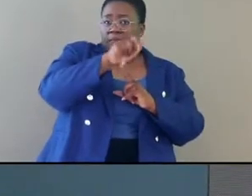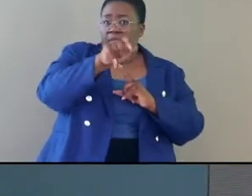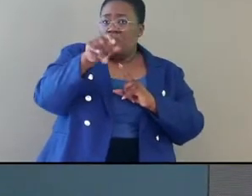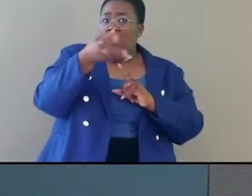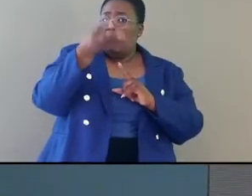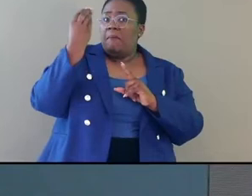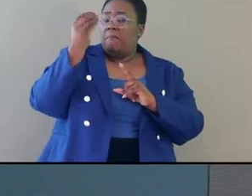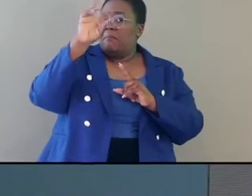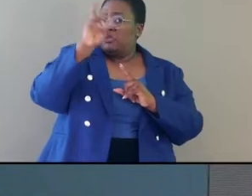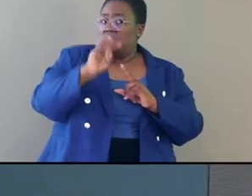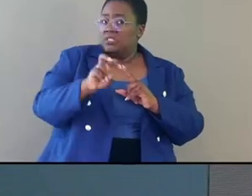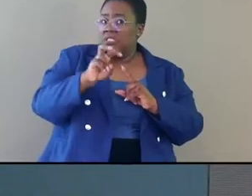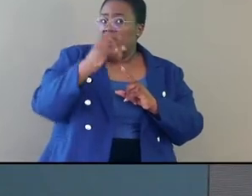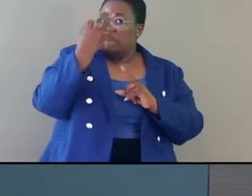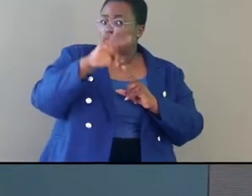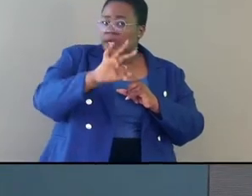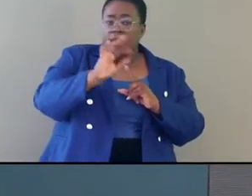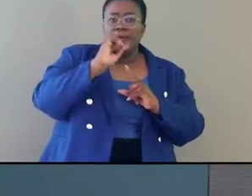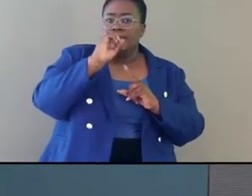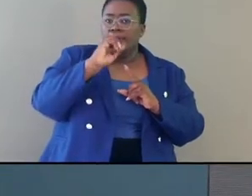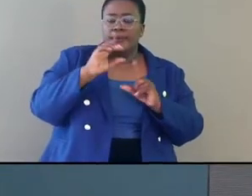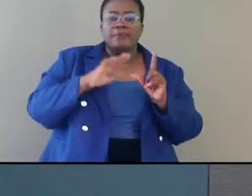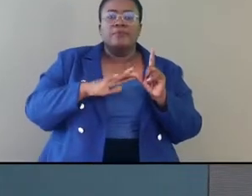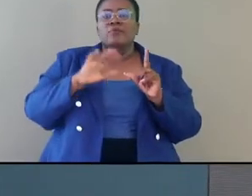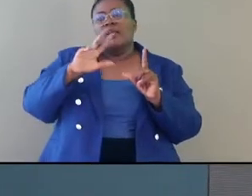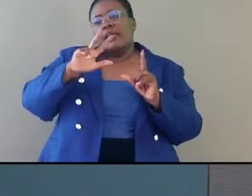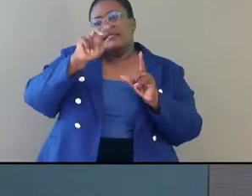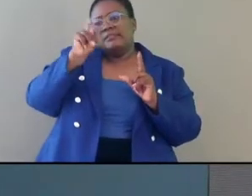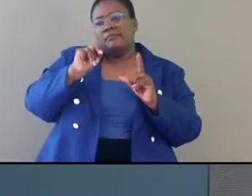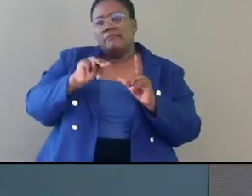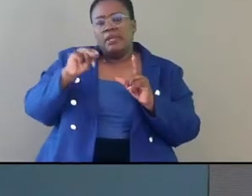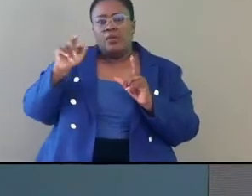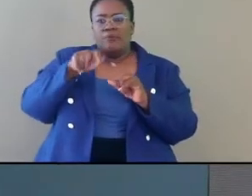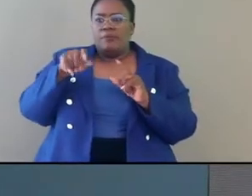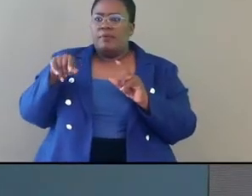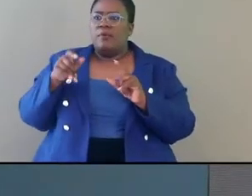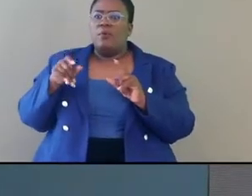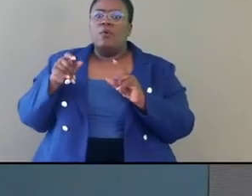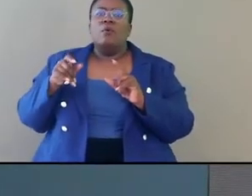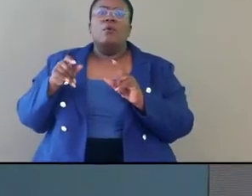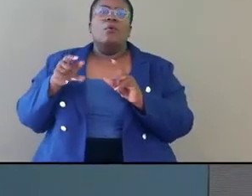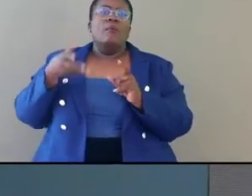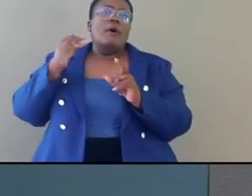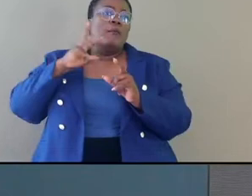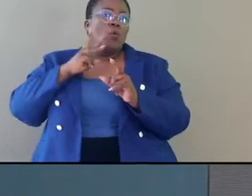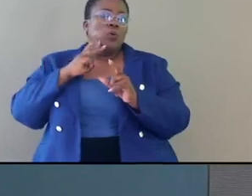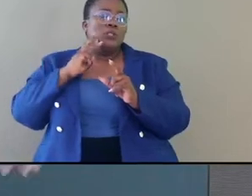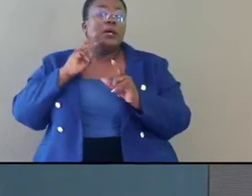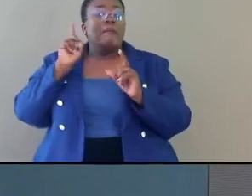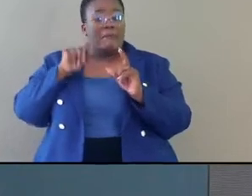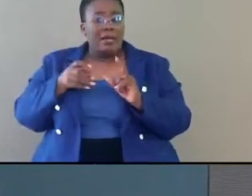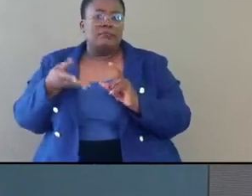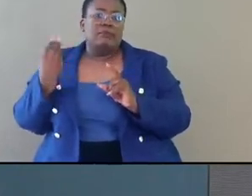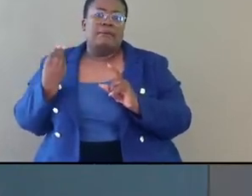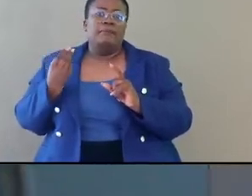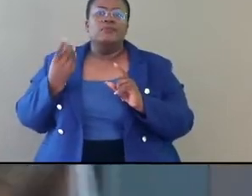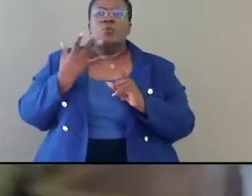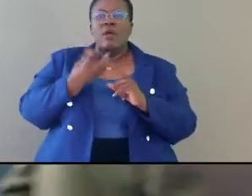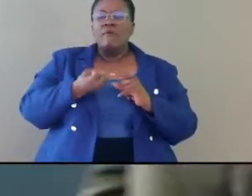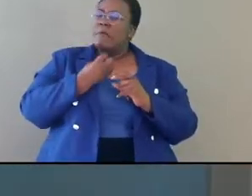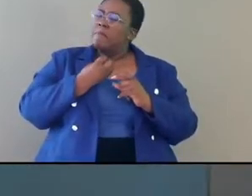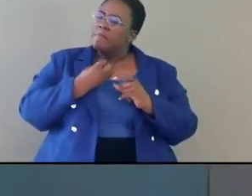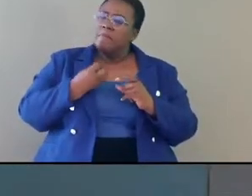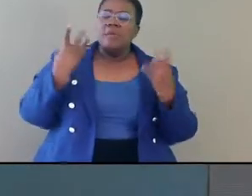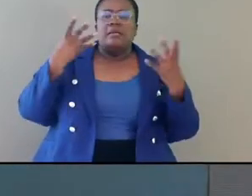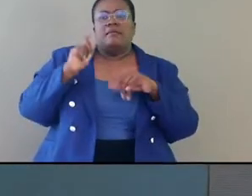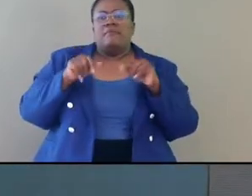getting electricity 7 almost 8 million people are not getting water who should be getting it sanitation 8 million so we've got millions of people